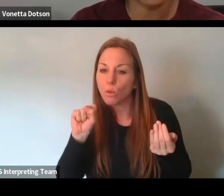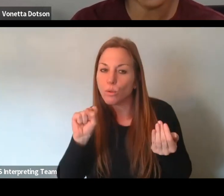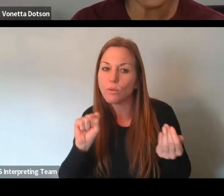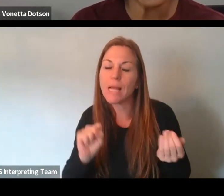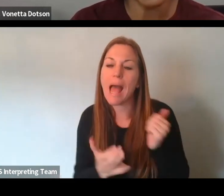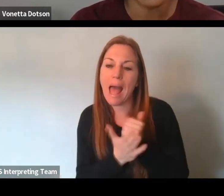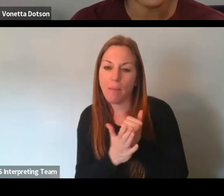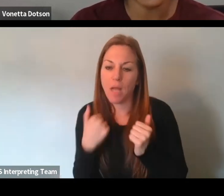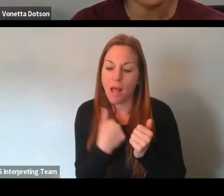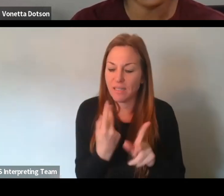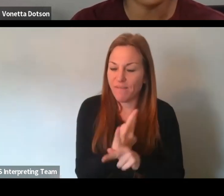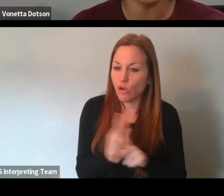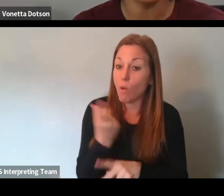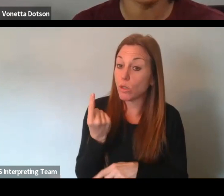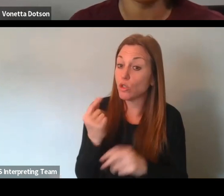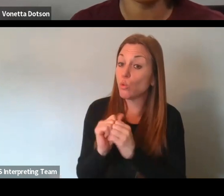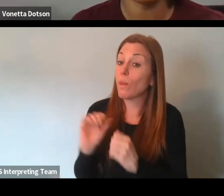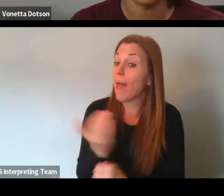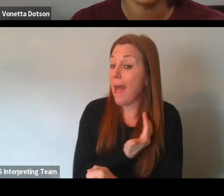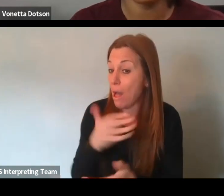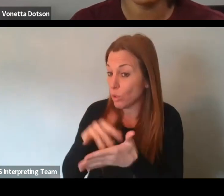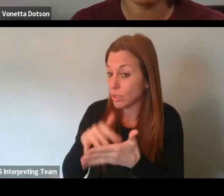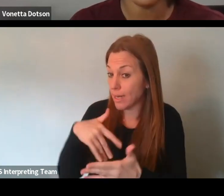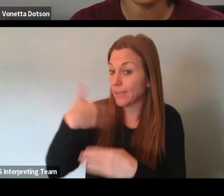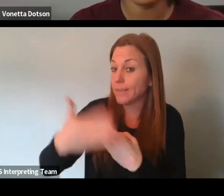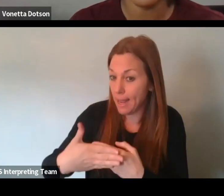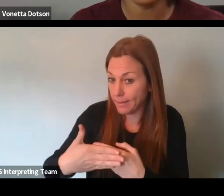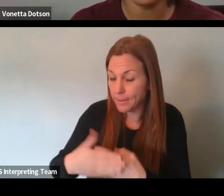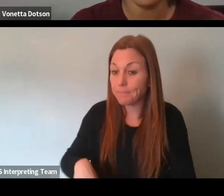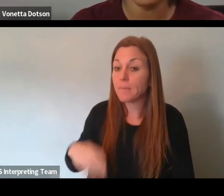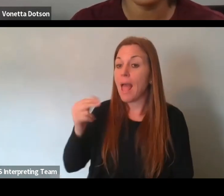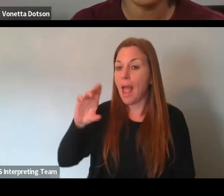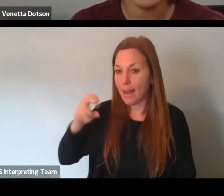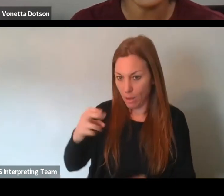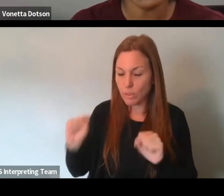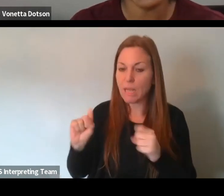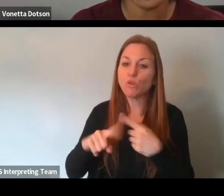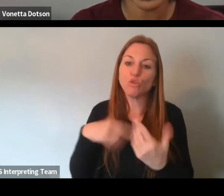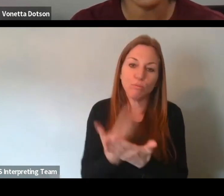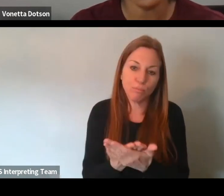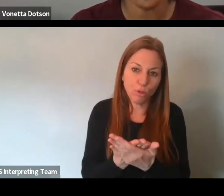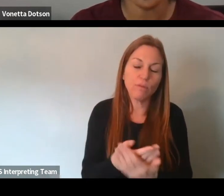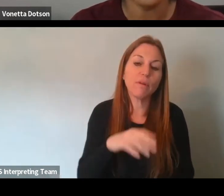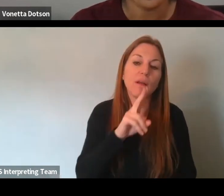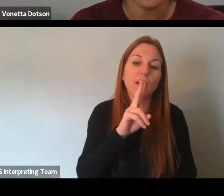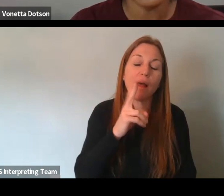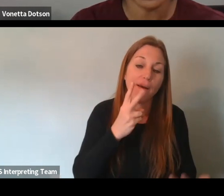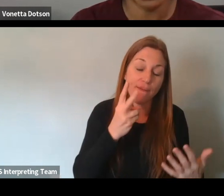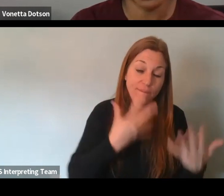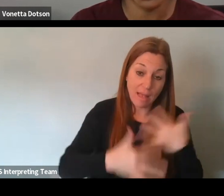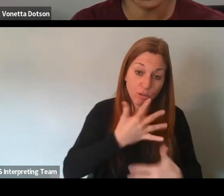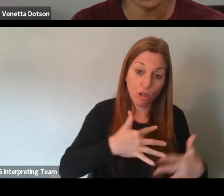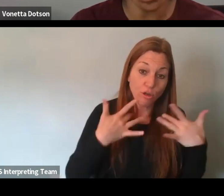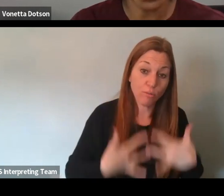vascular conditions were associated with depression risk. So the more severe different vascular risk factors were, the more likely